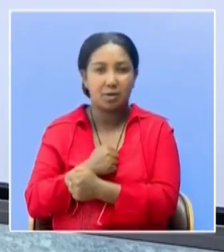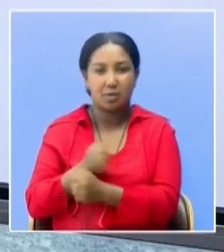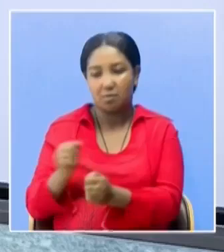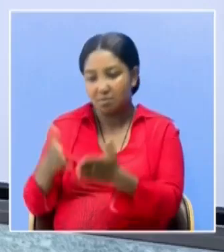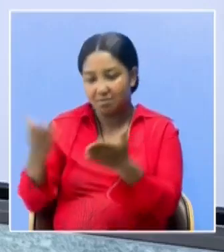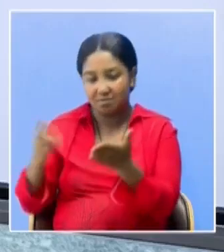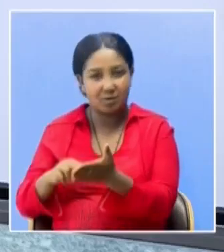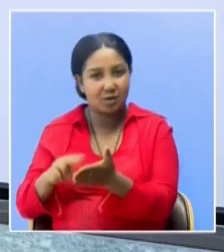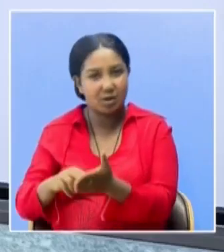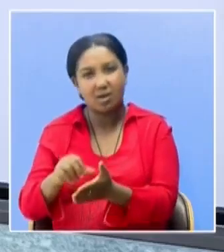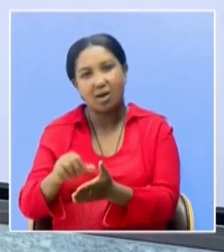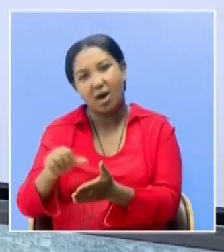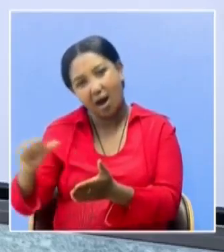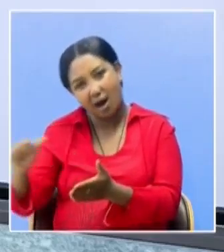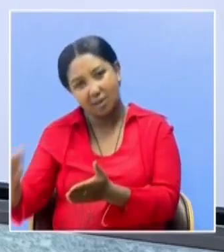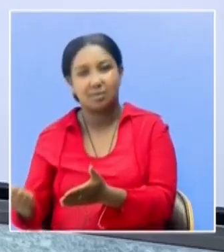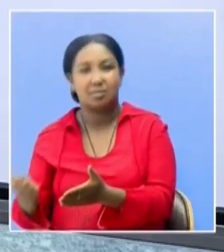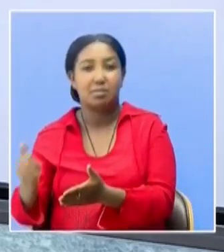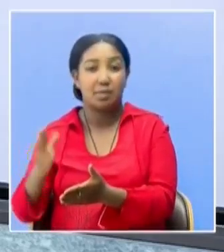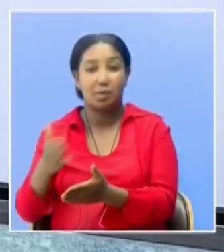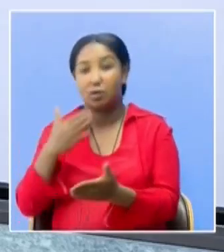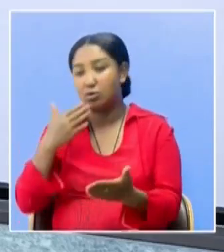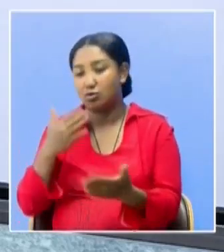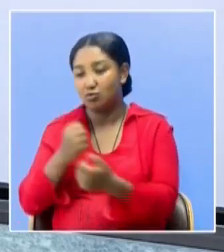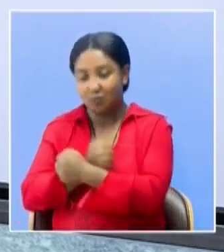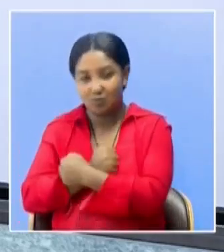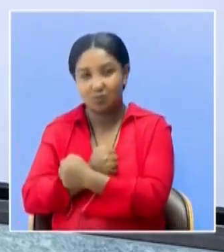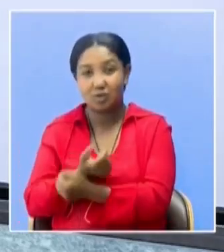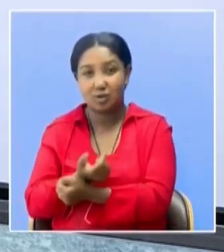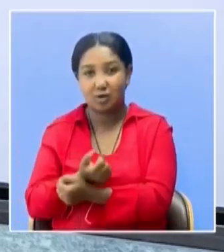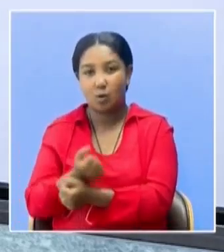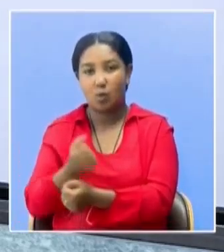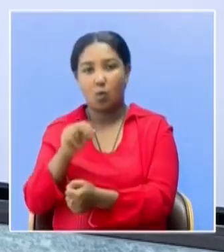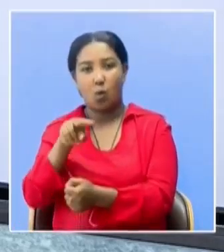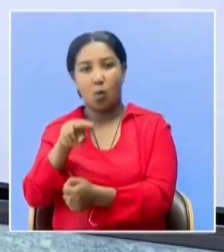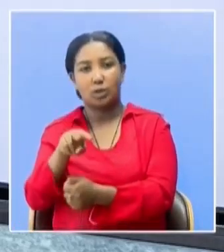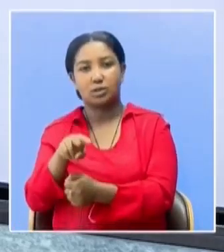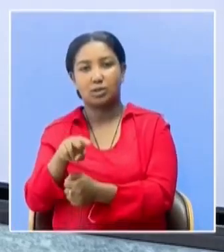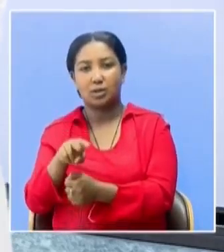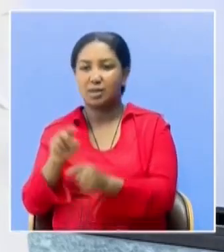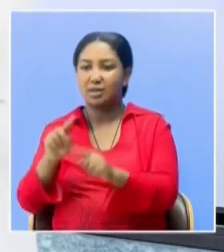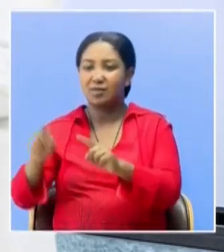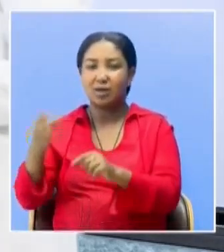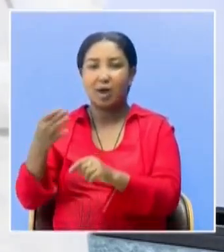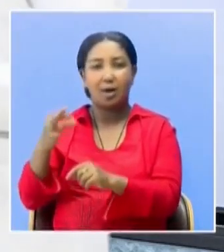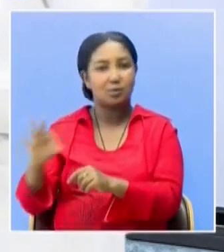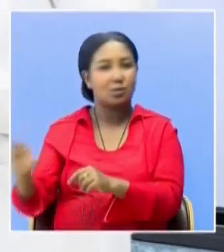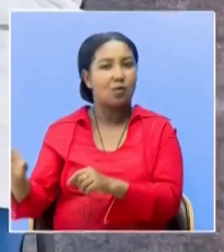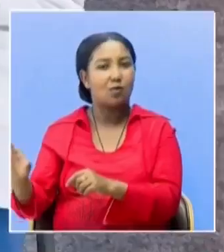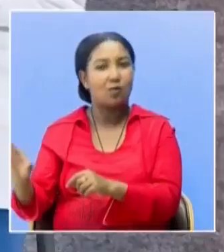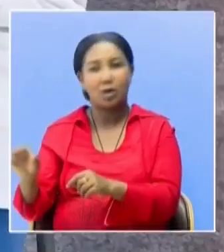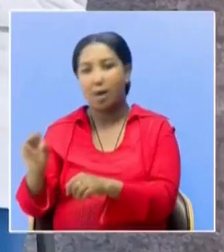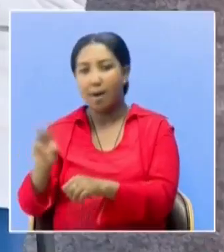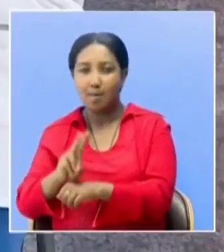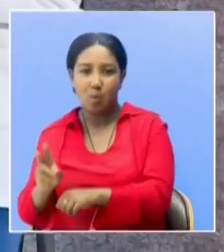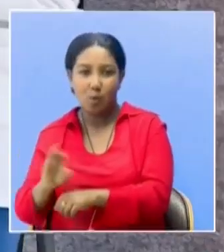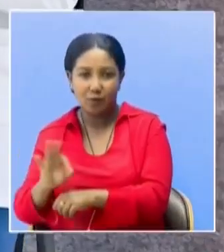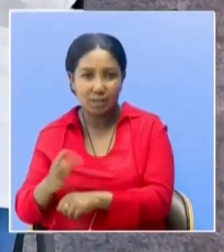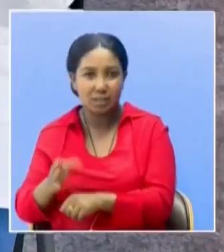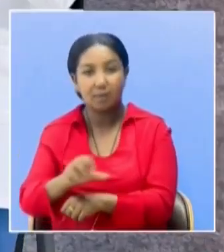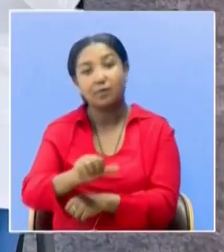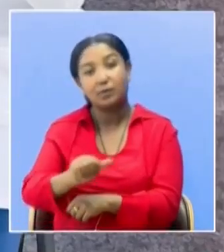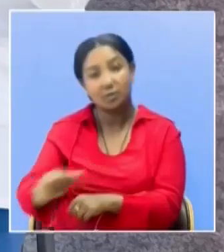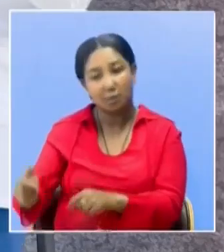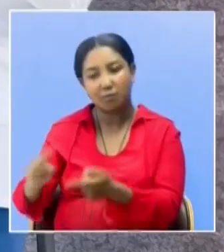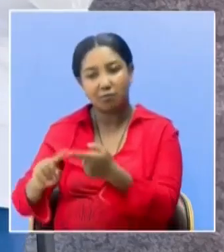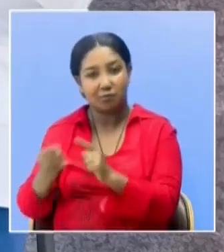fictions. And some others are also good at watching what different kinds of movies. And some